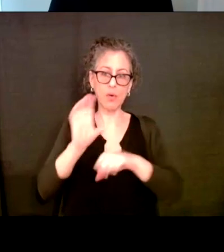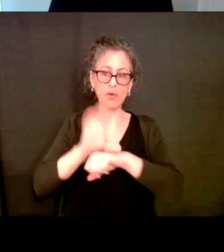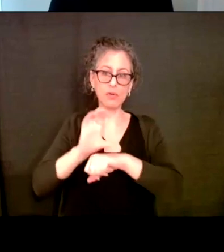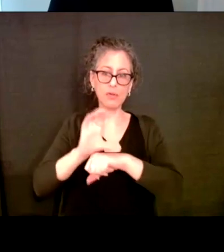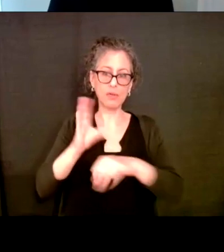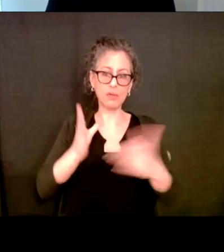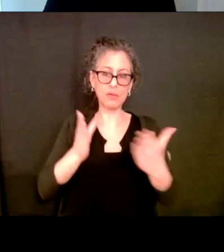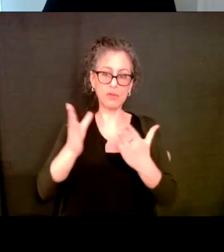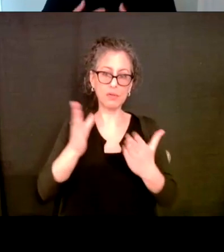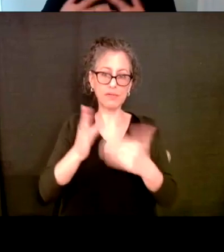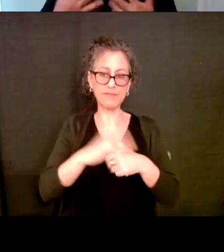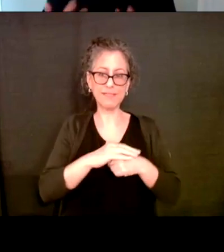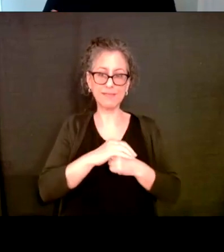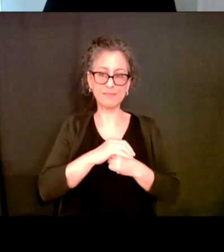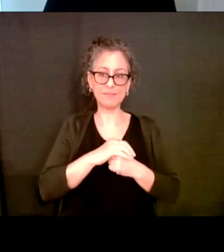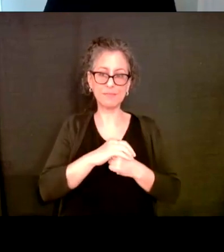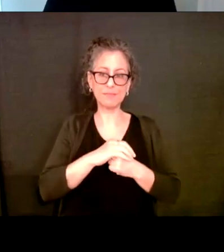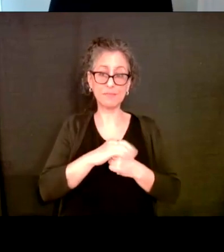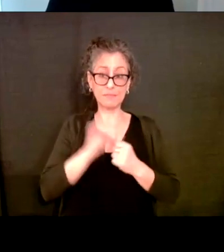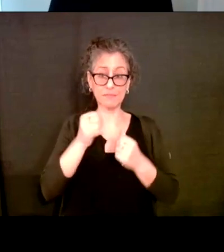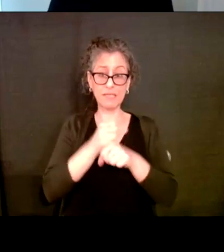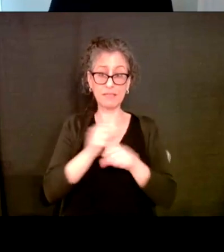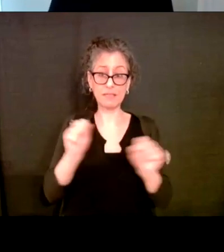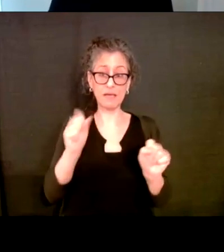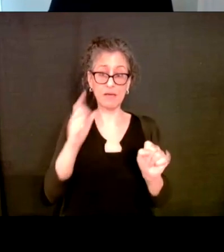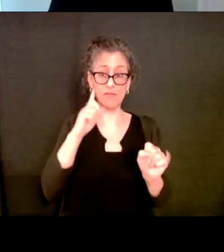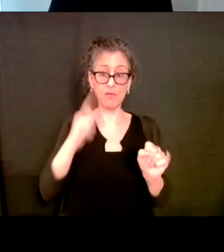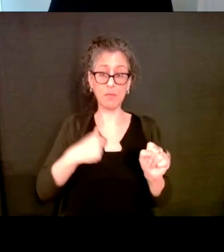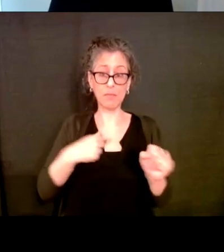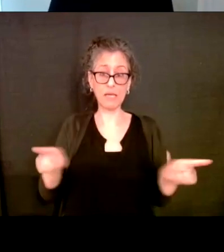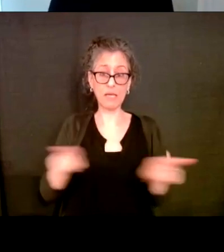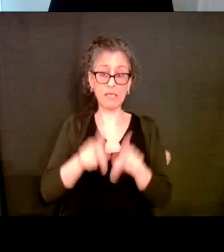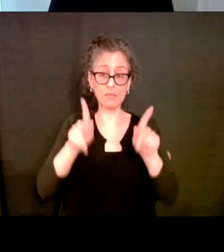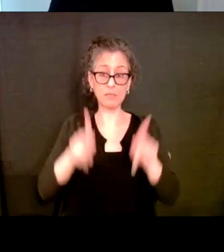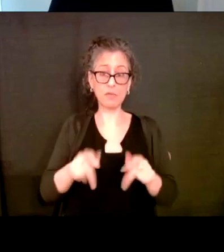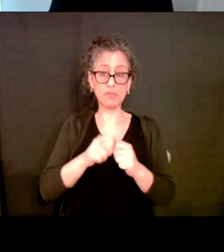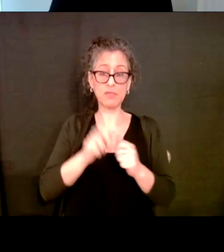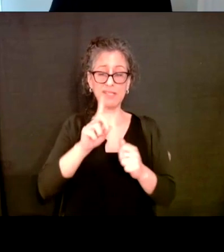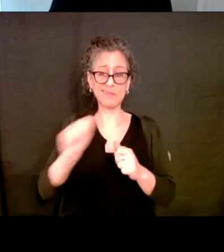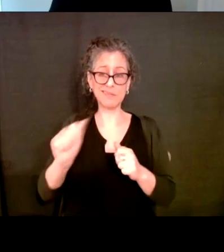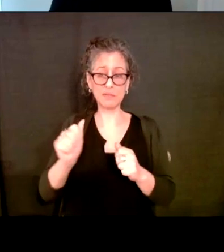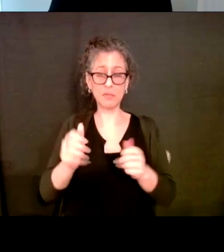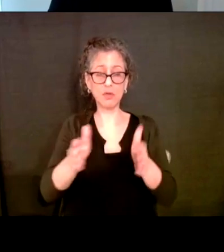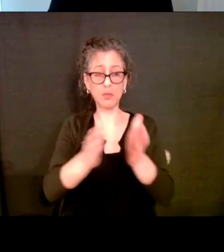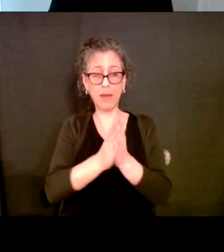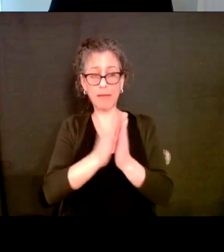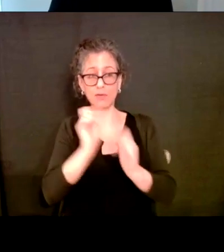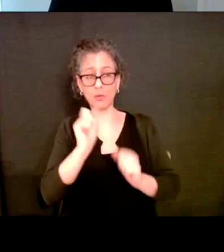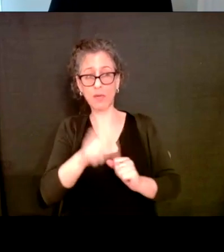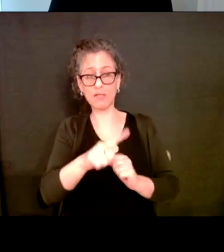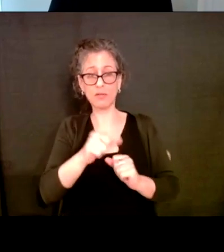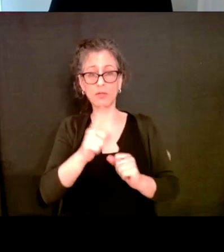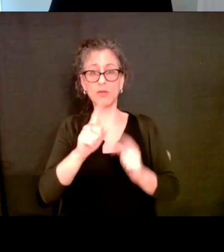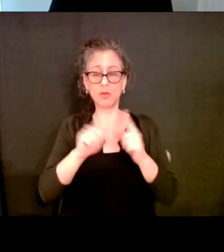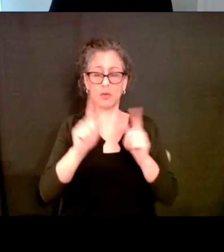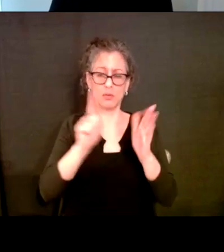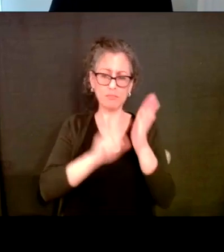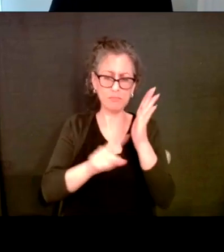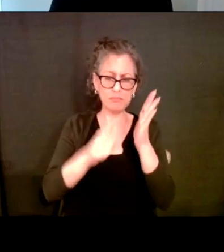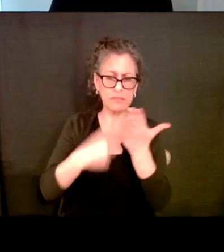services. So is it safe for me as a person with a disability to ask questions, to explore beliefs